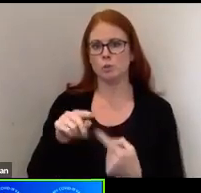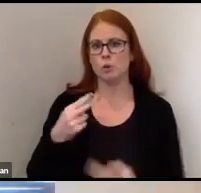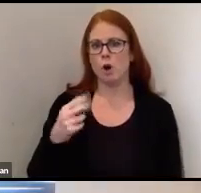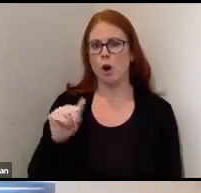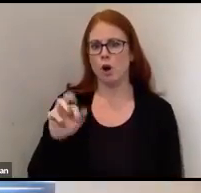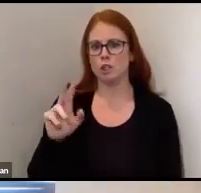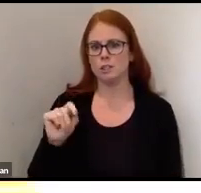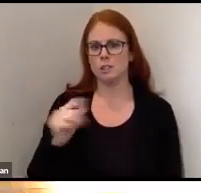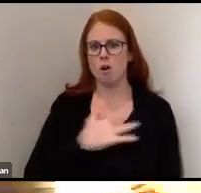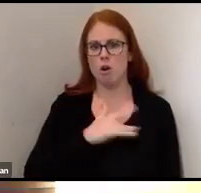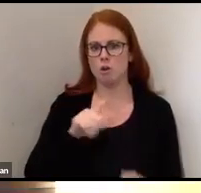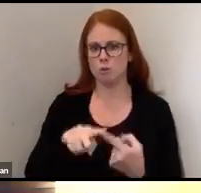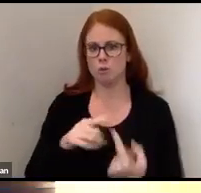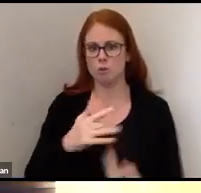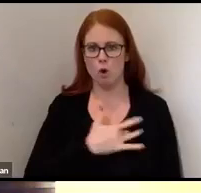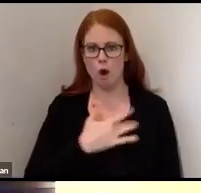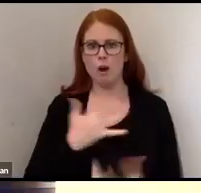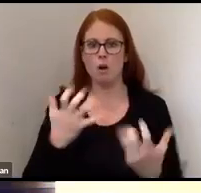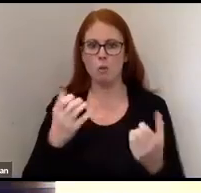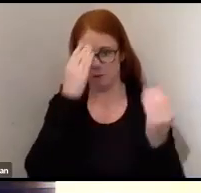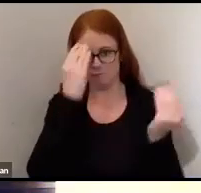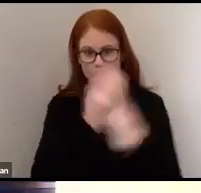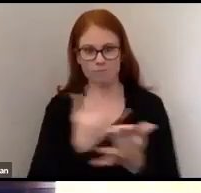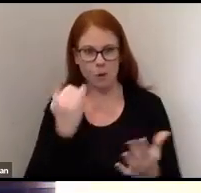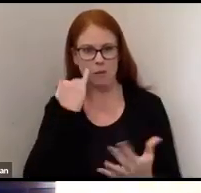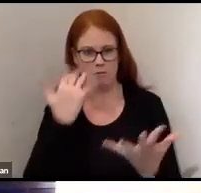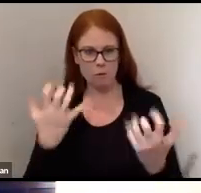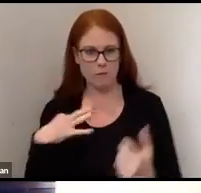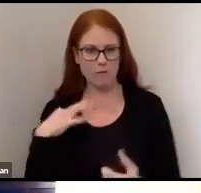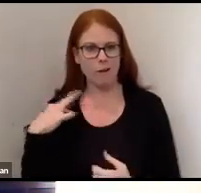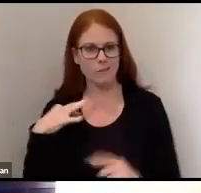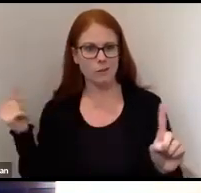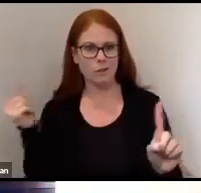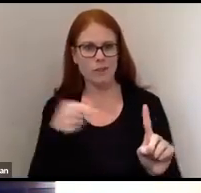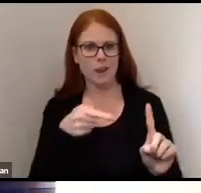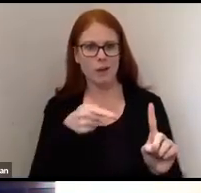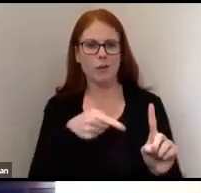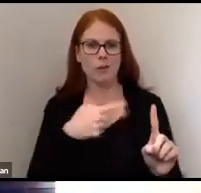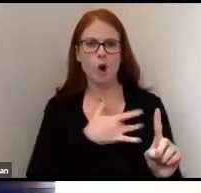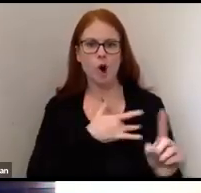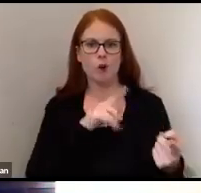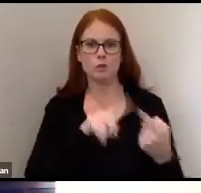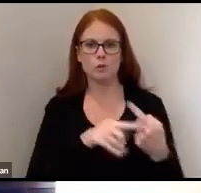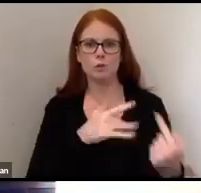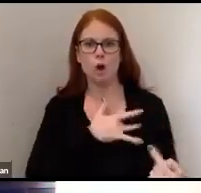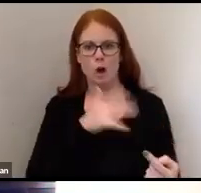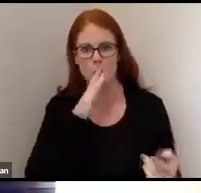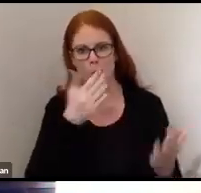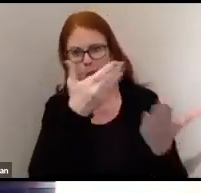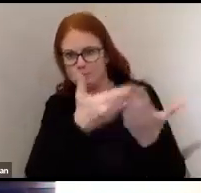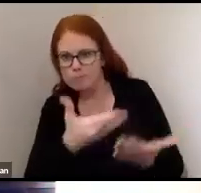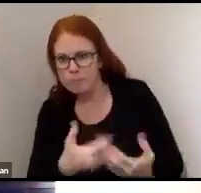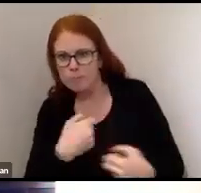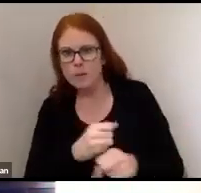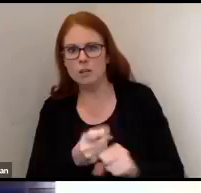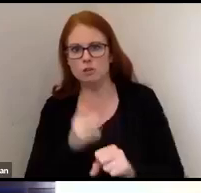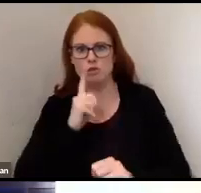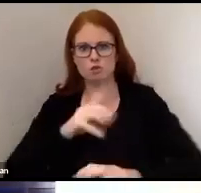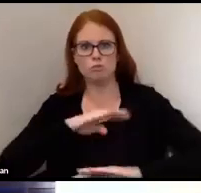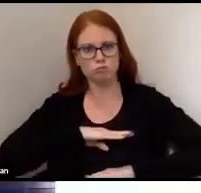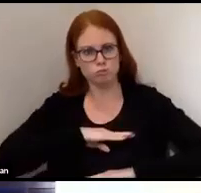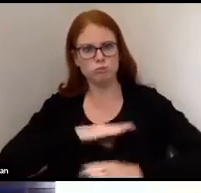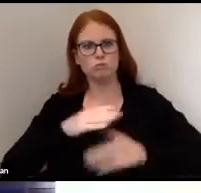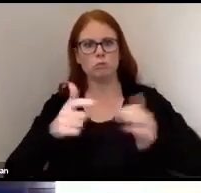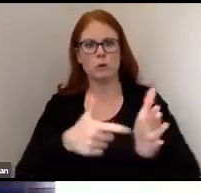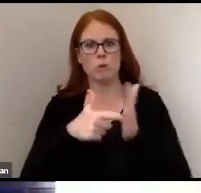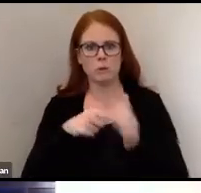our website for people that are wanting to volunteer. But of course, there's a vetting process, but I